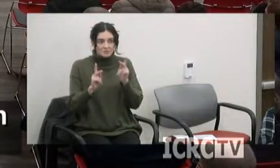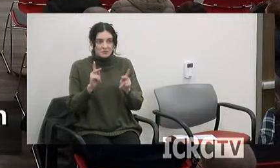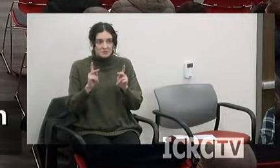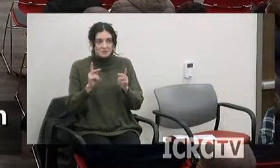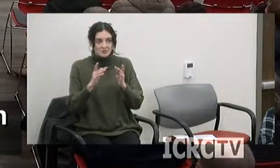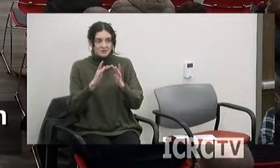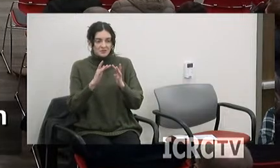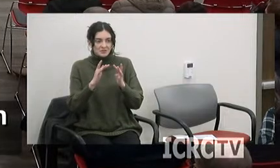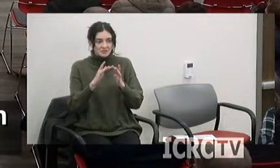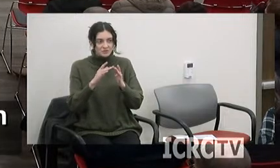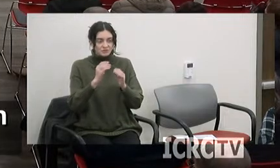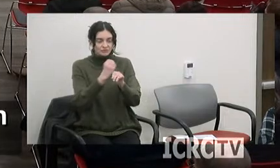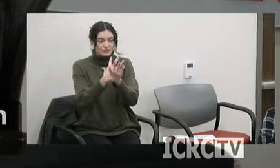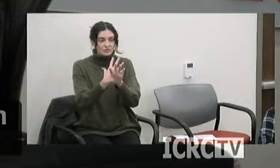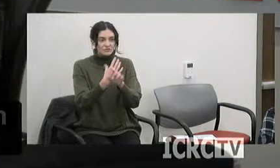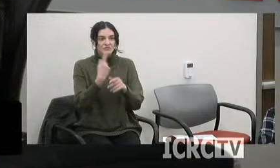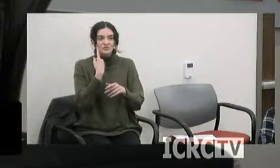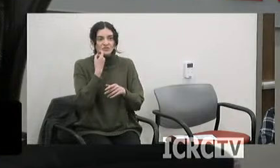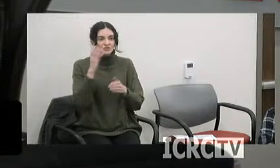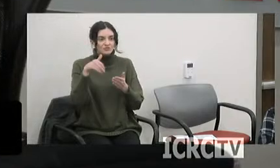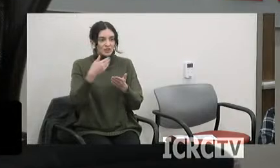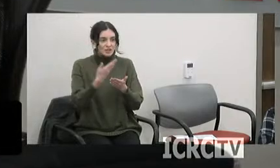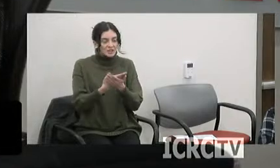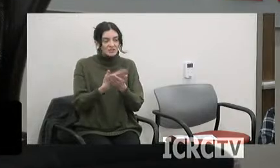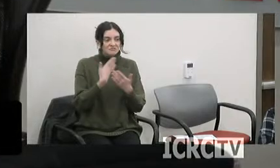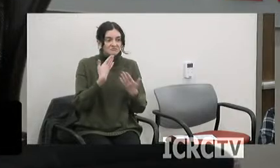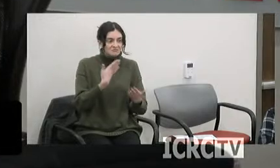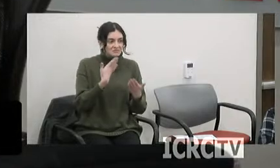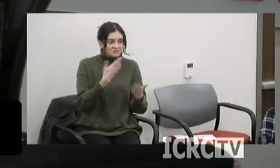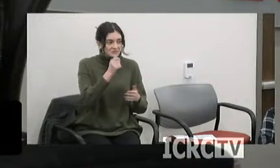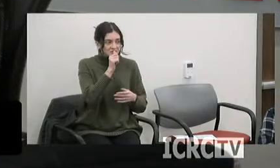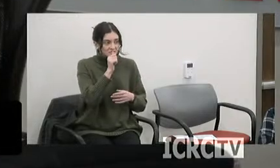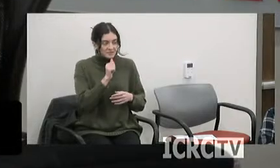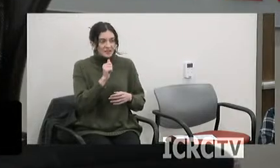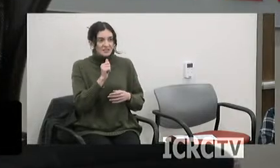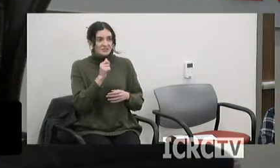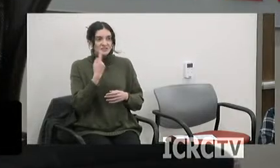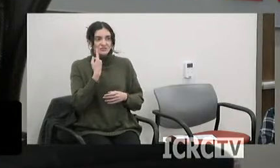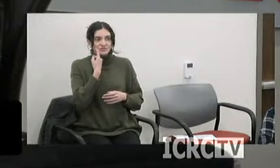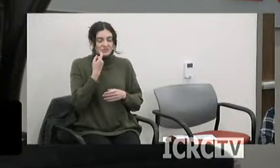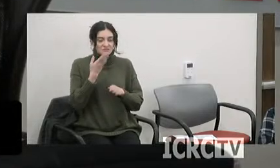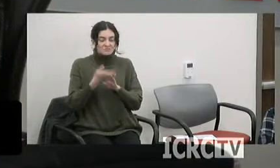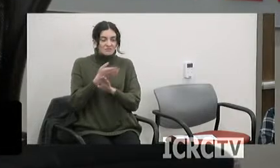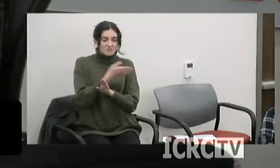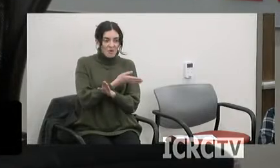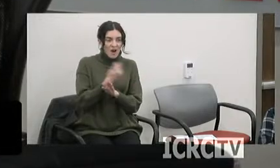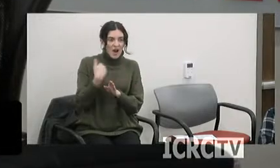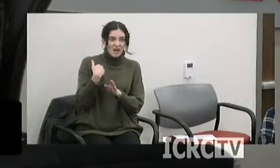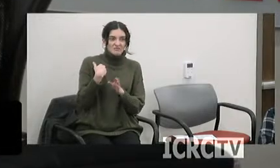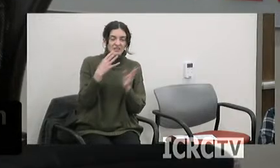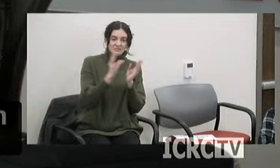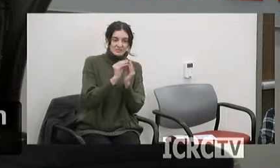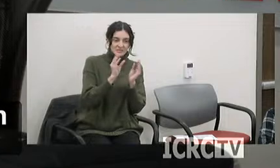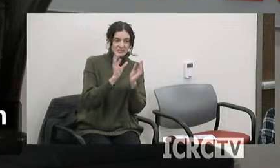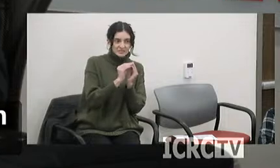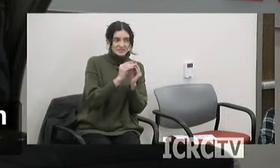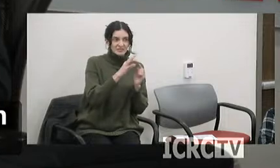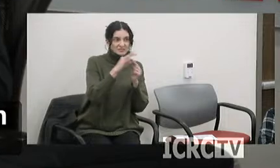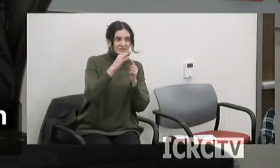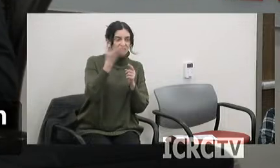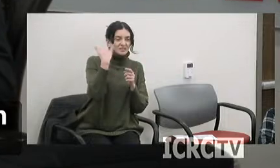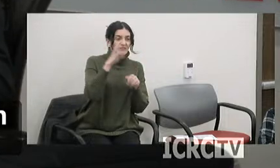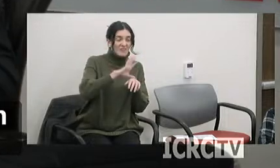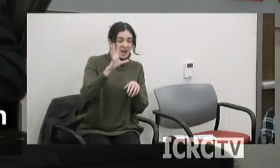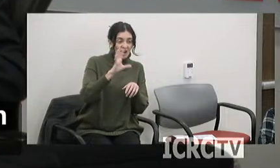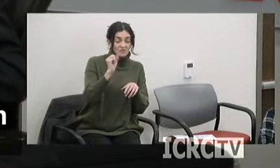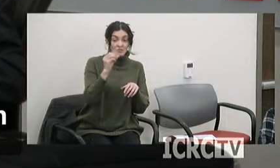you who've just arrived, we had an executive session that we called, so we started our meeting at 5 o'clock. So here's what you missed. You